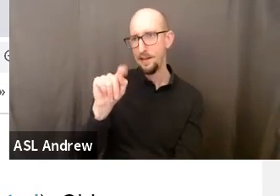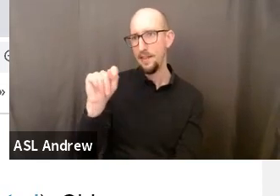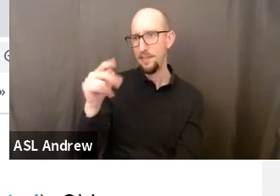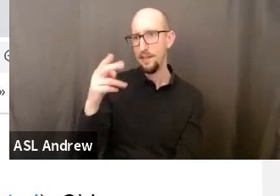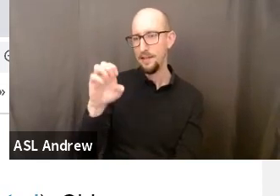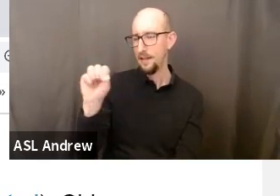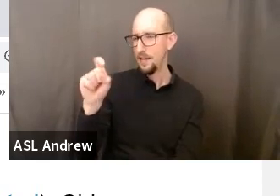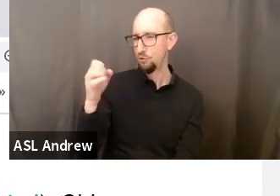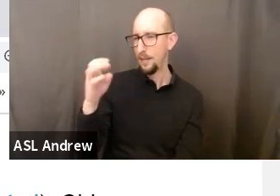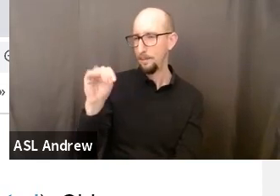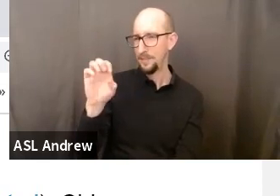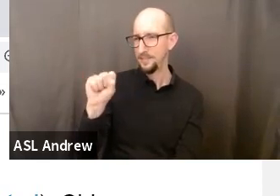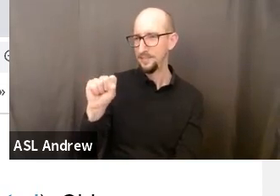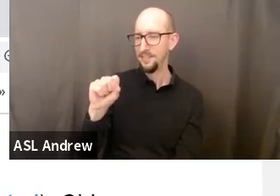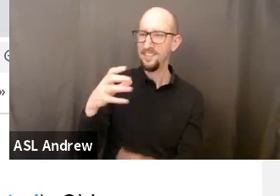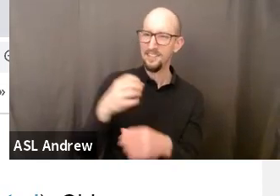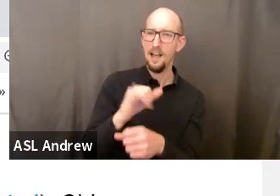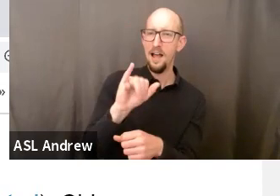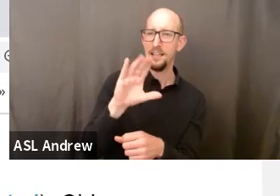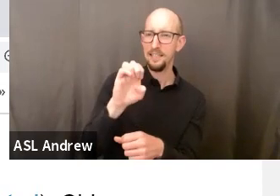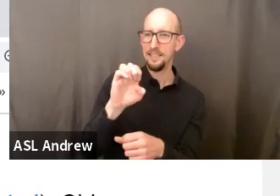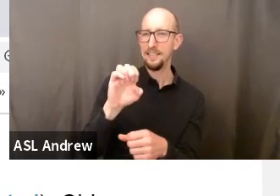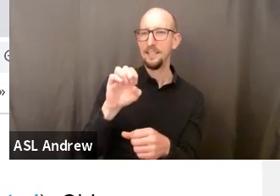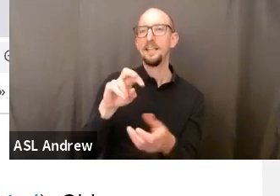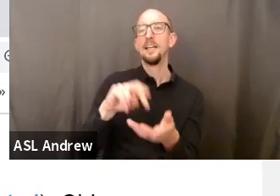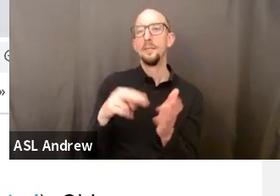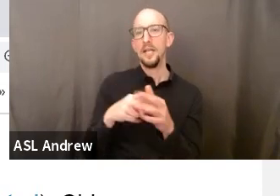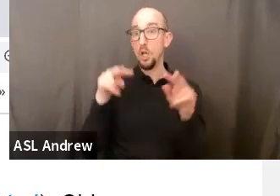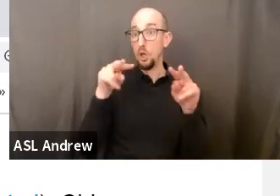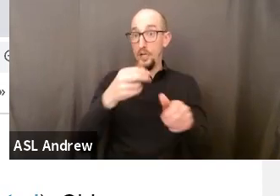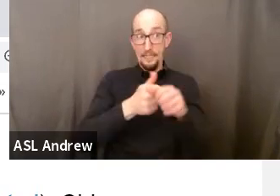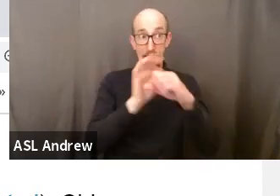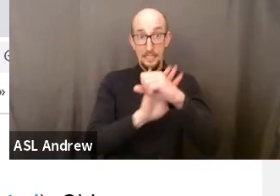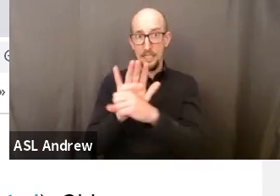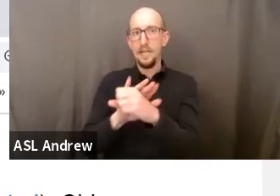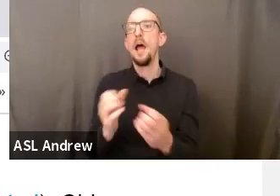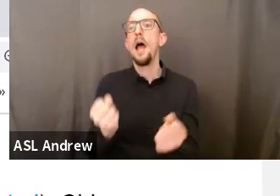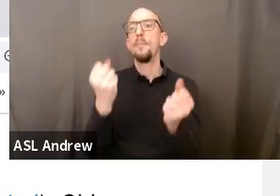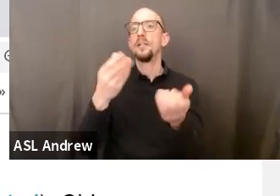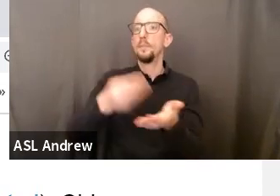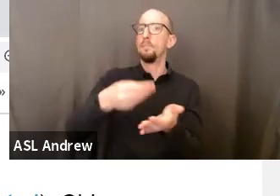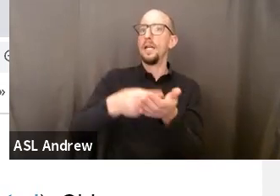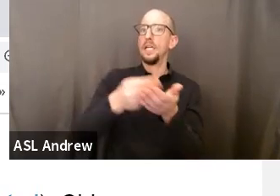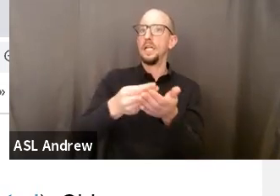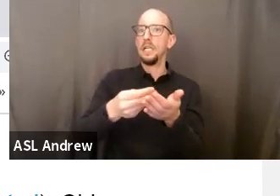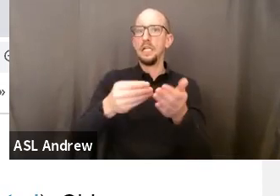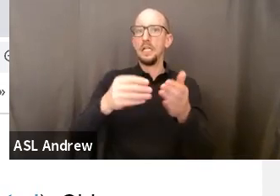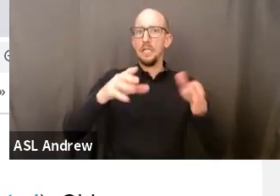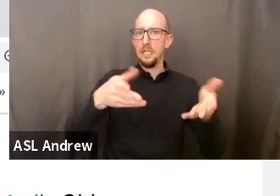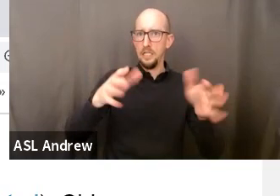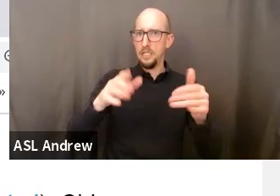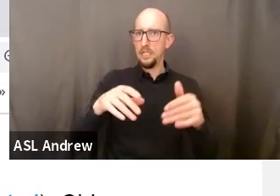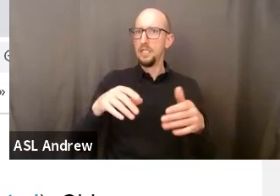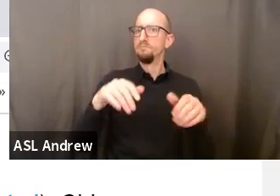goes to speaking at a neighborhood level, the actual distribution of wealth. So you can have